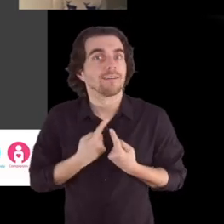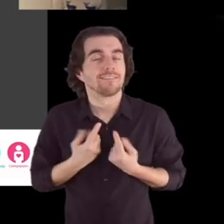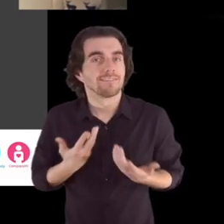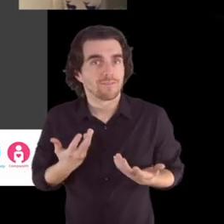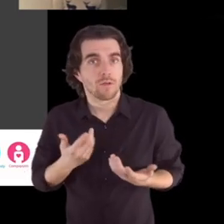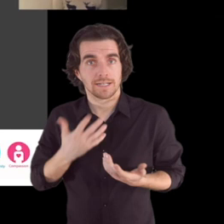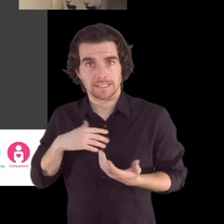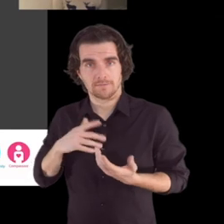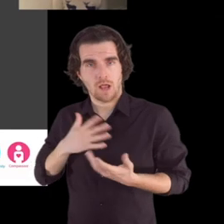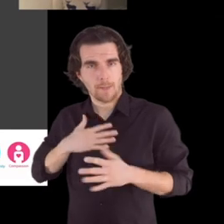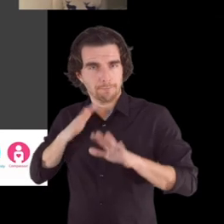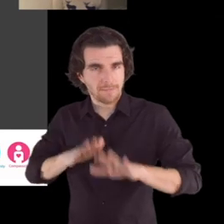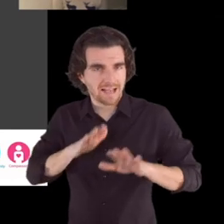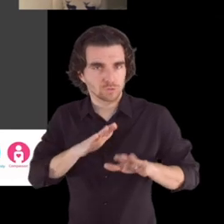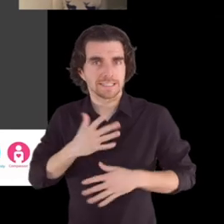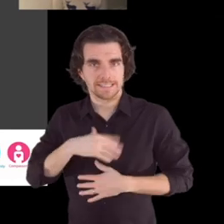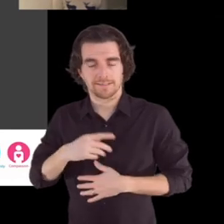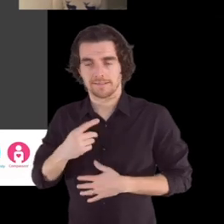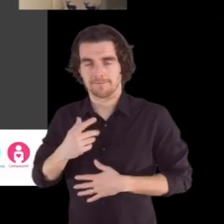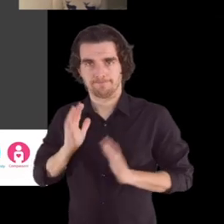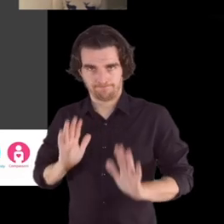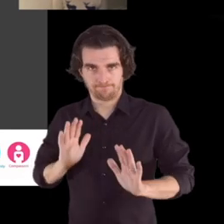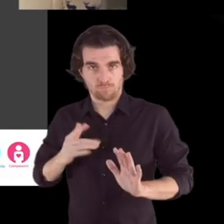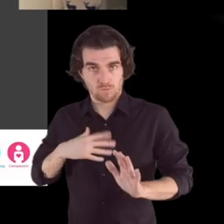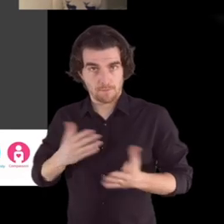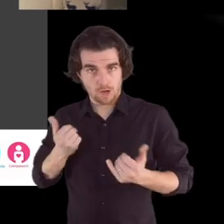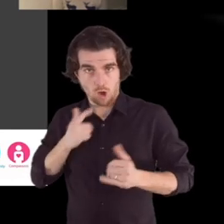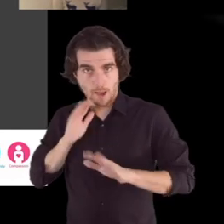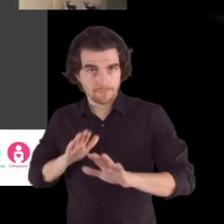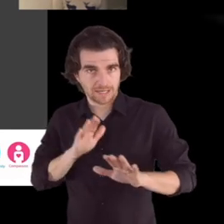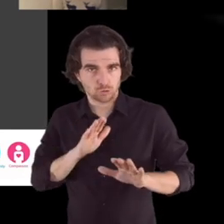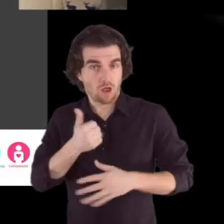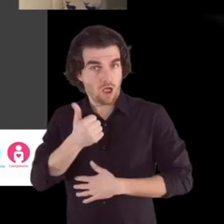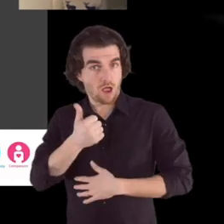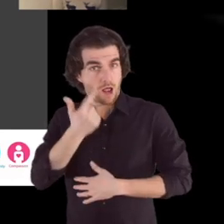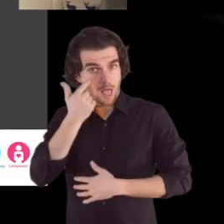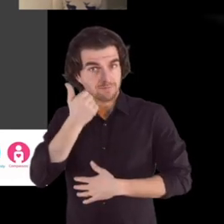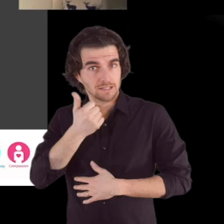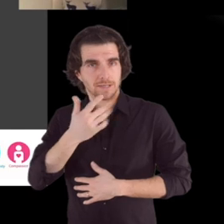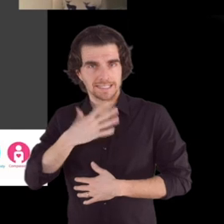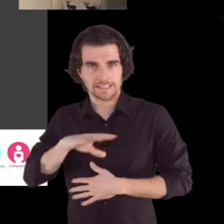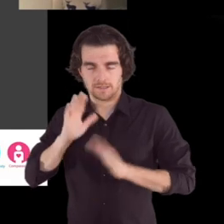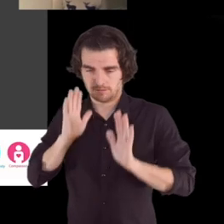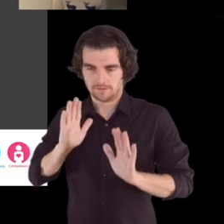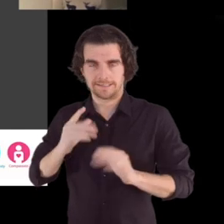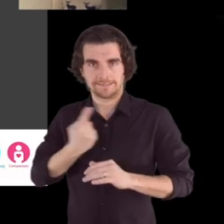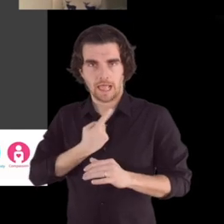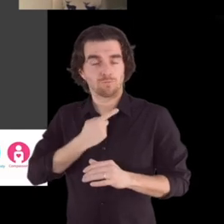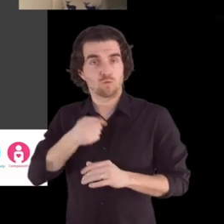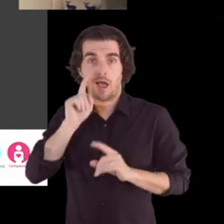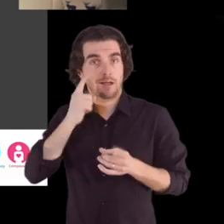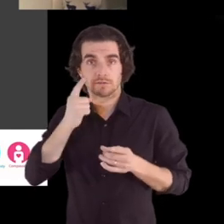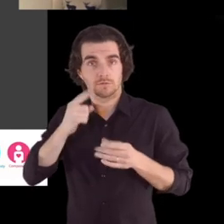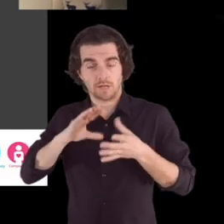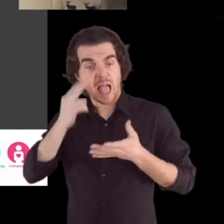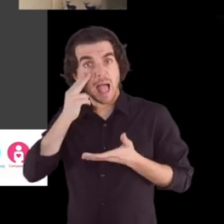you can help others. So if we're showing compassion to ourselves, we're able to be more compassionate towards others. And there's a really lovely idea that I love, is that